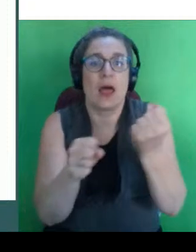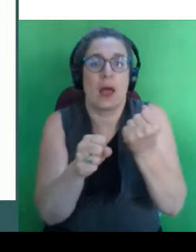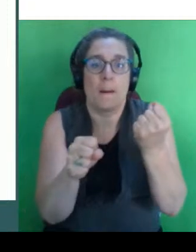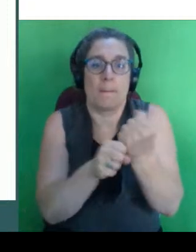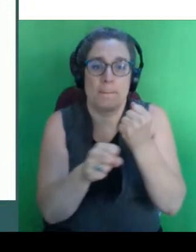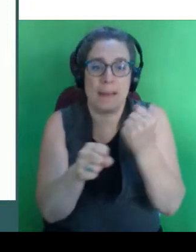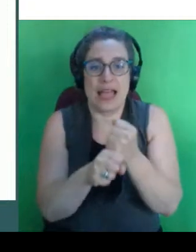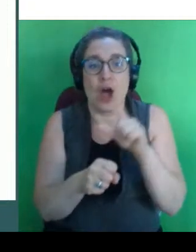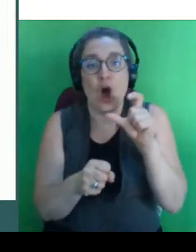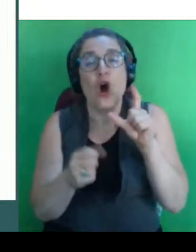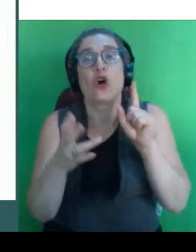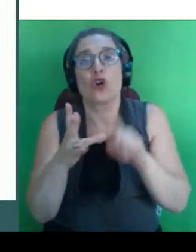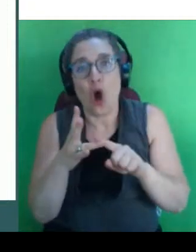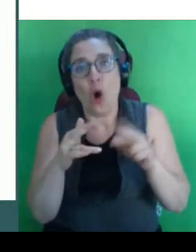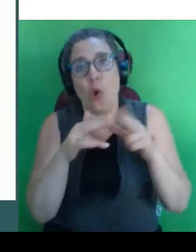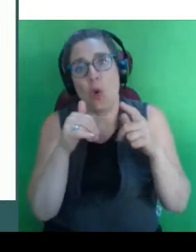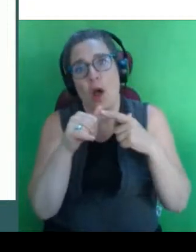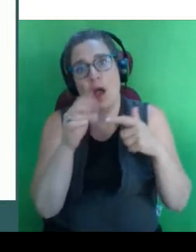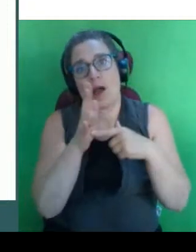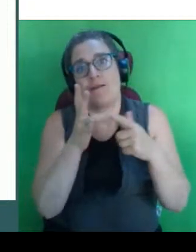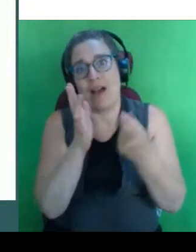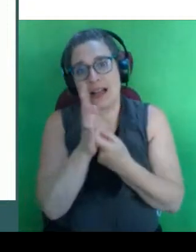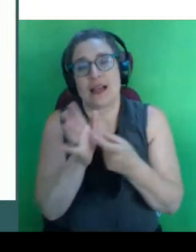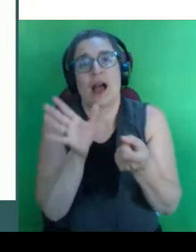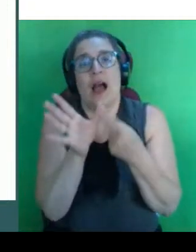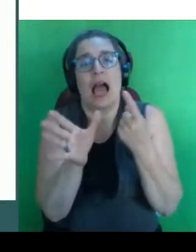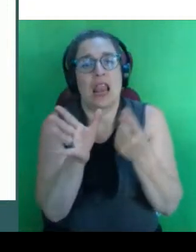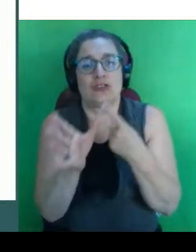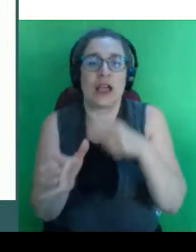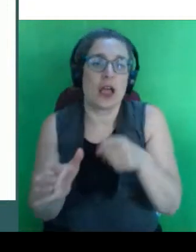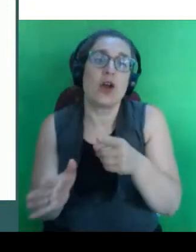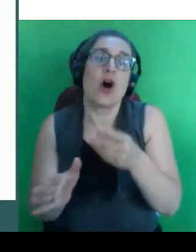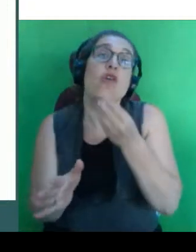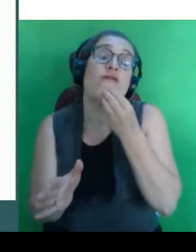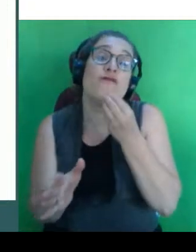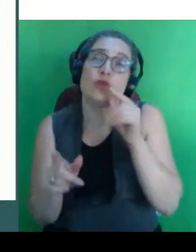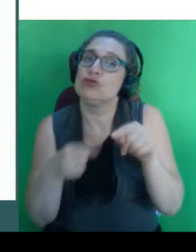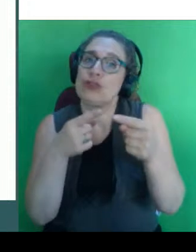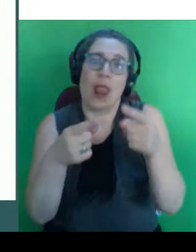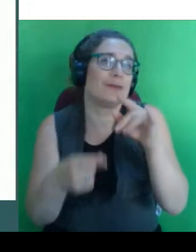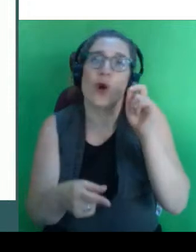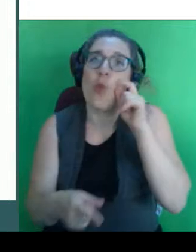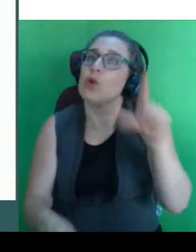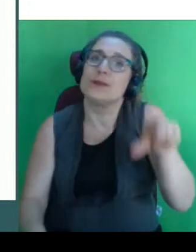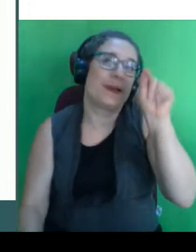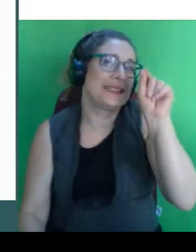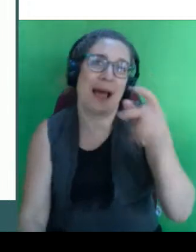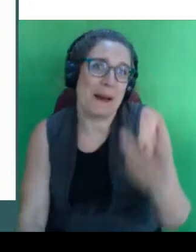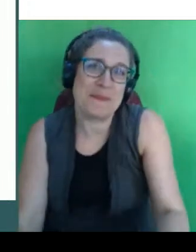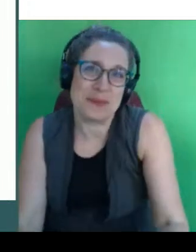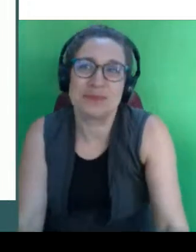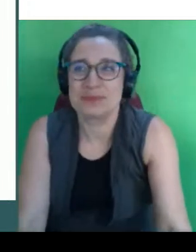cofactor-induced allergies, and a food challenge will not always pick those up.